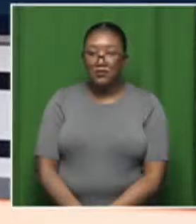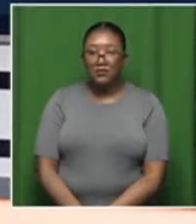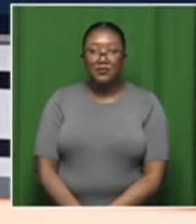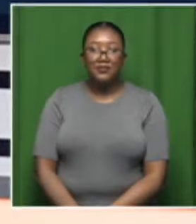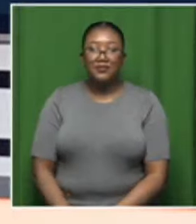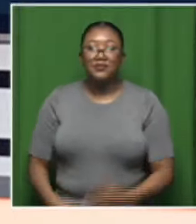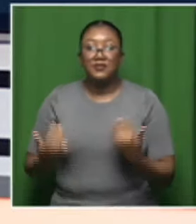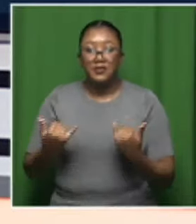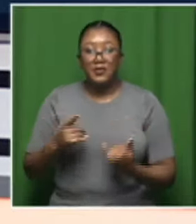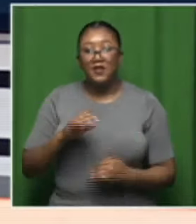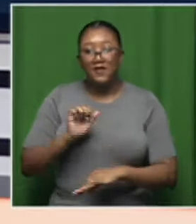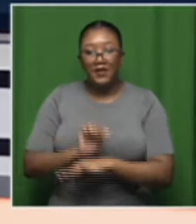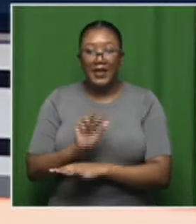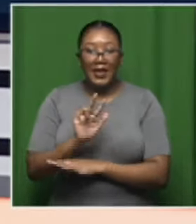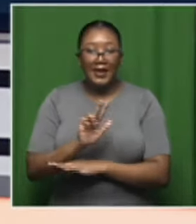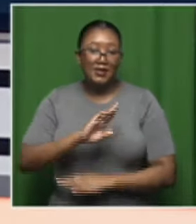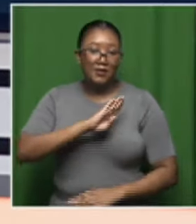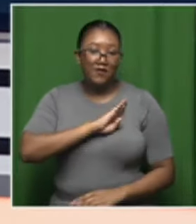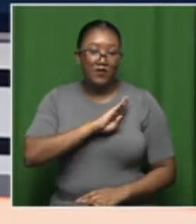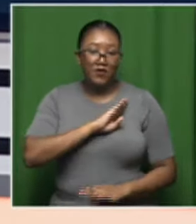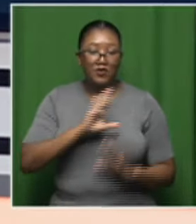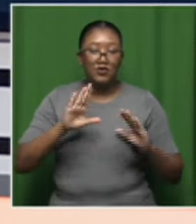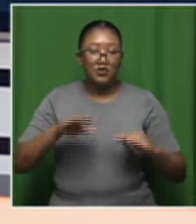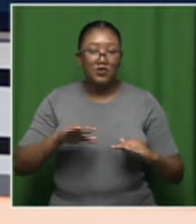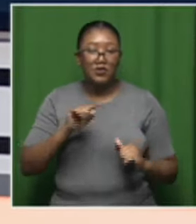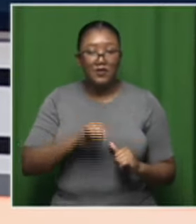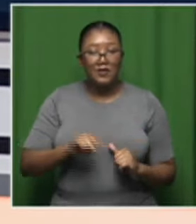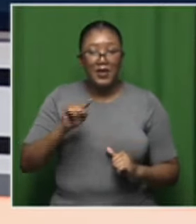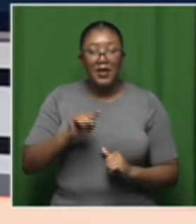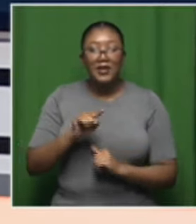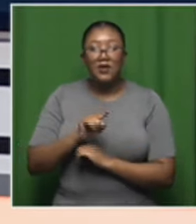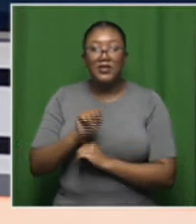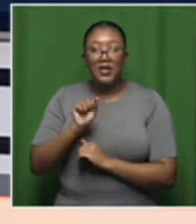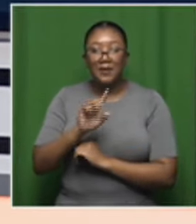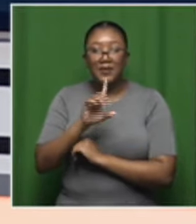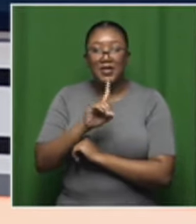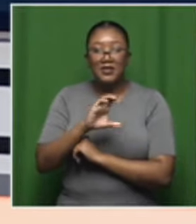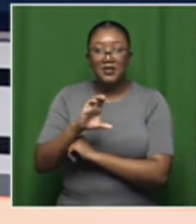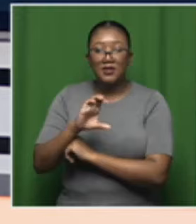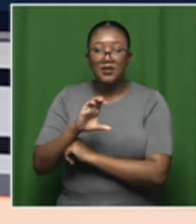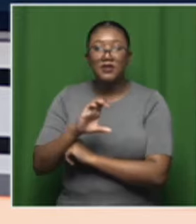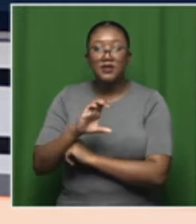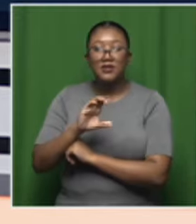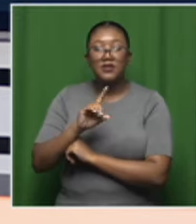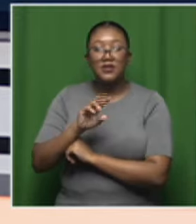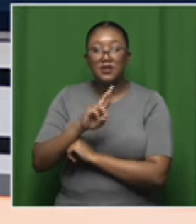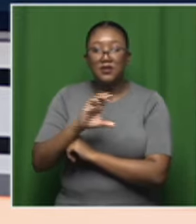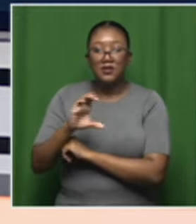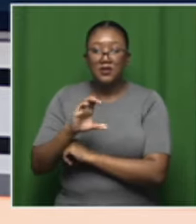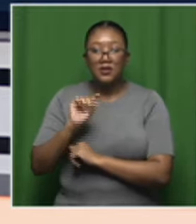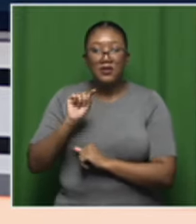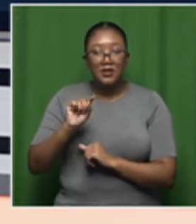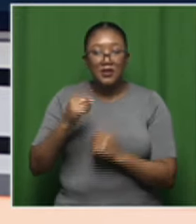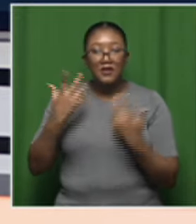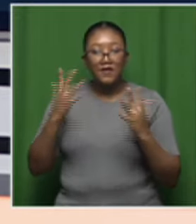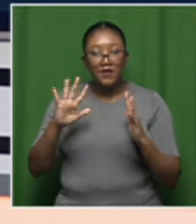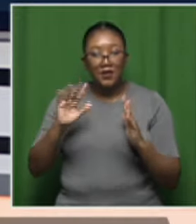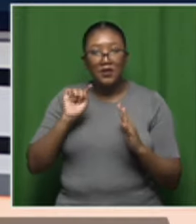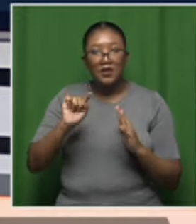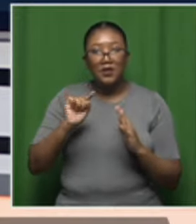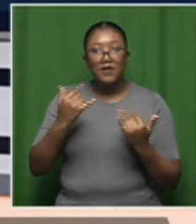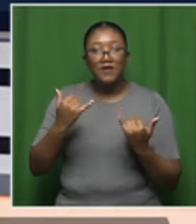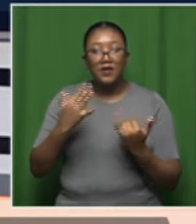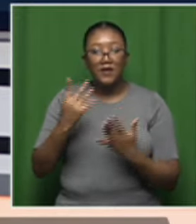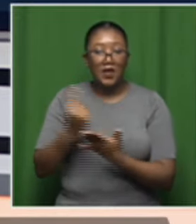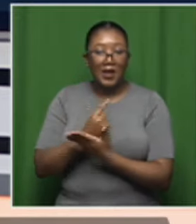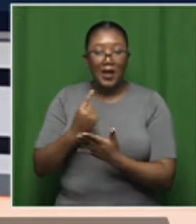The bodies of 18 fallen soldiers killed in eastern DRC are heading to the Entebbe International Airport in Uganda for repatriation and are likely to